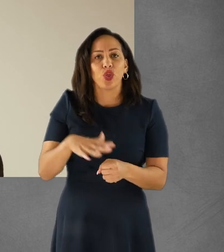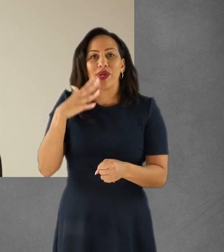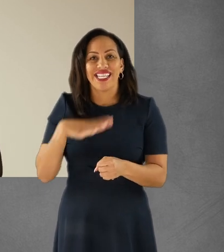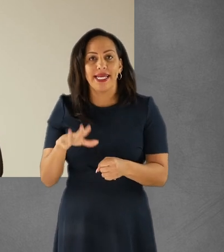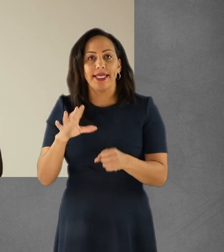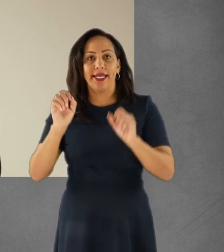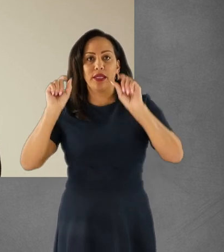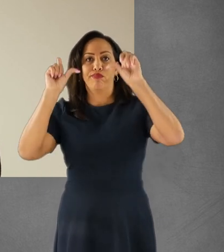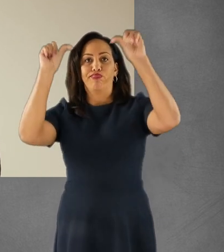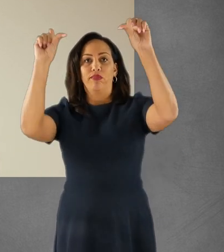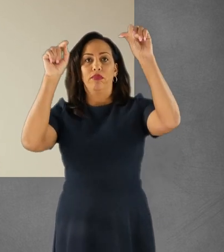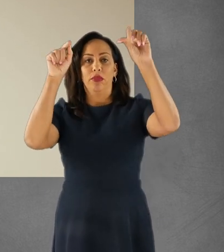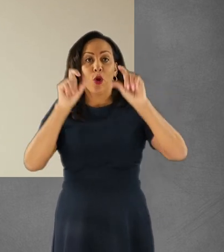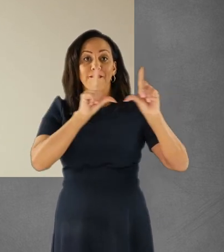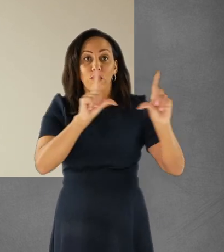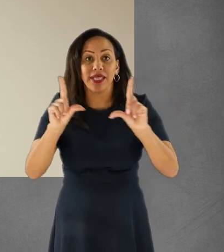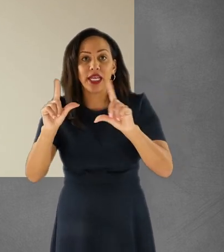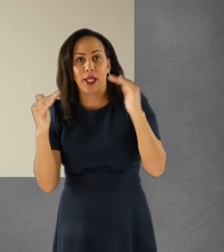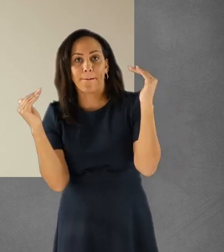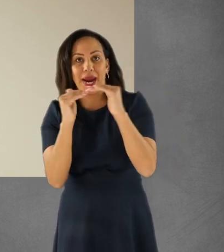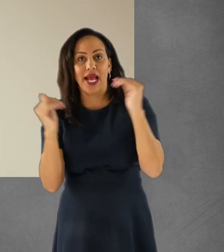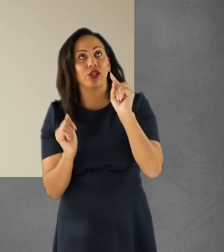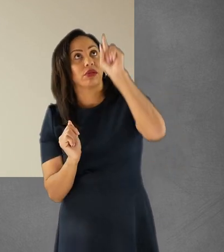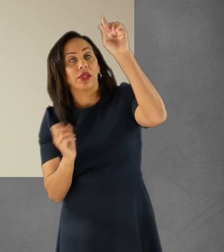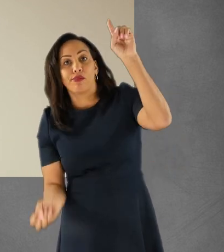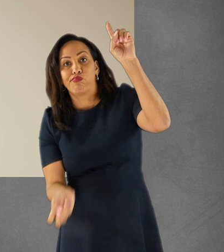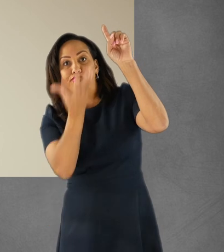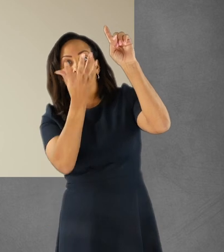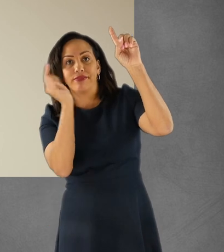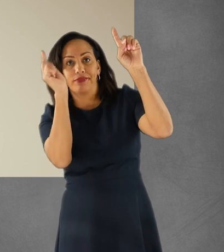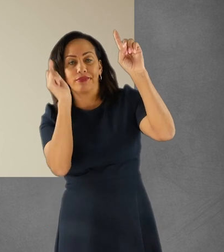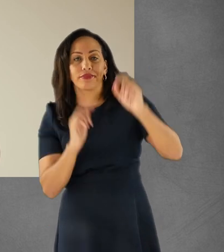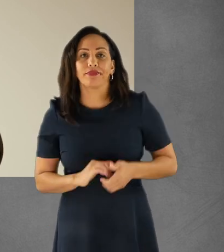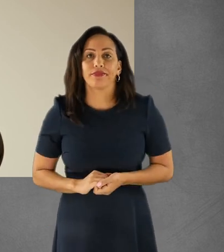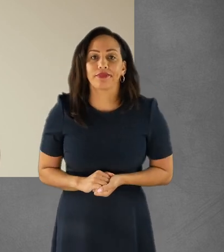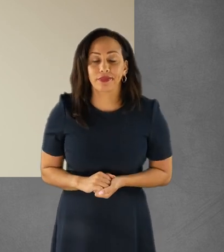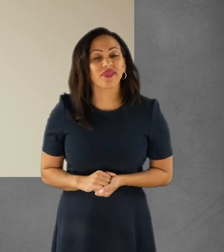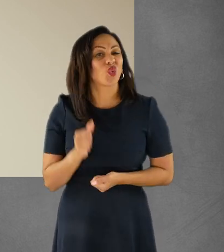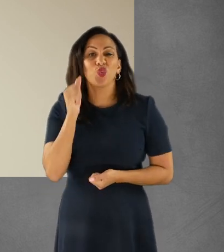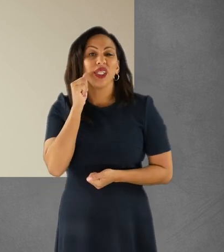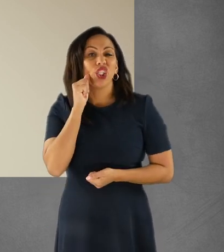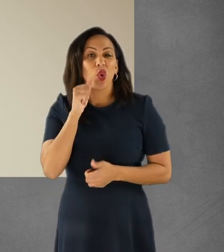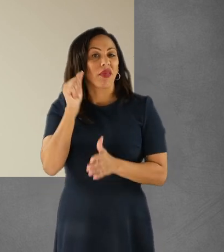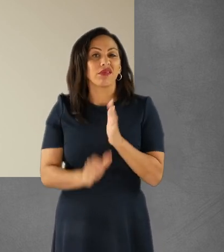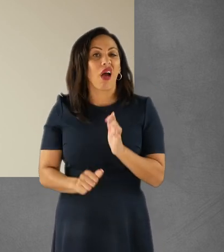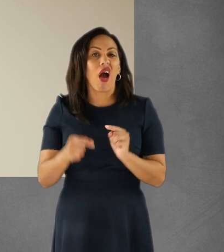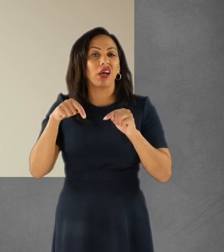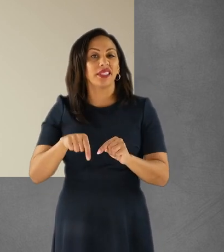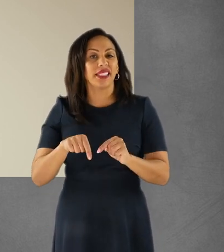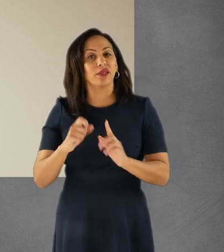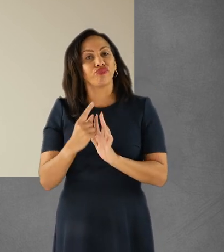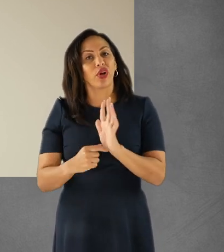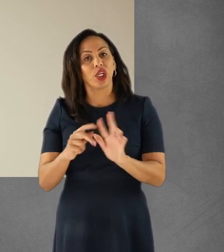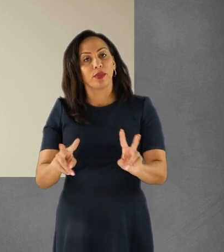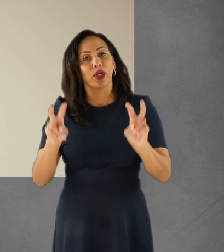ceiling, first and foremost. And in some way, when this came up, we already knew that the piece was going to be